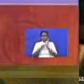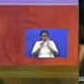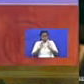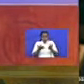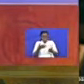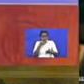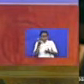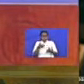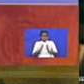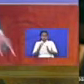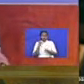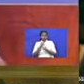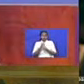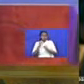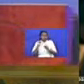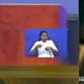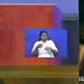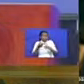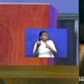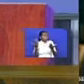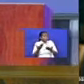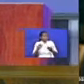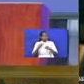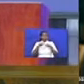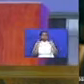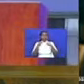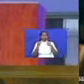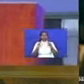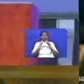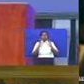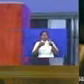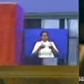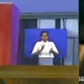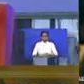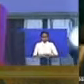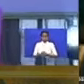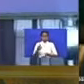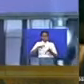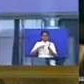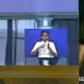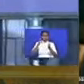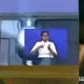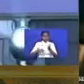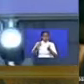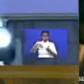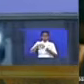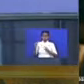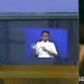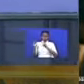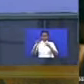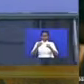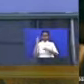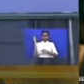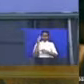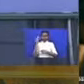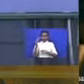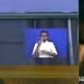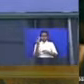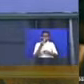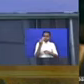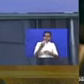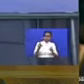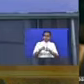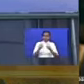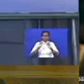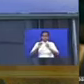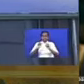how it's possible were from the priesthood. So when we come here, it's not to have the monopoly, but to show you these things are going to